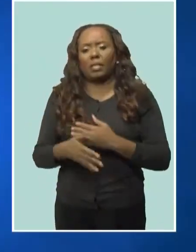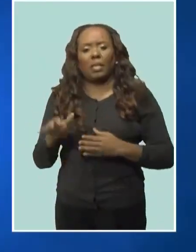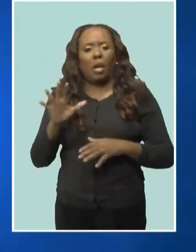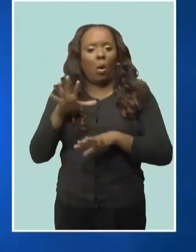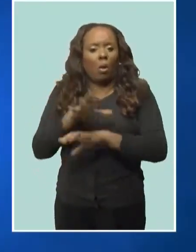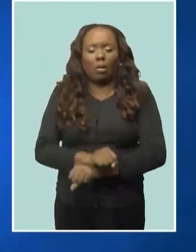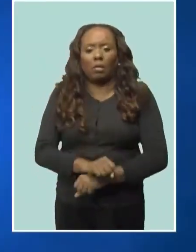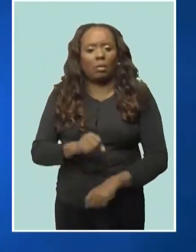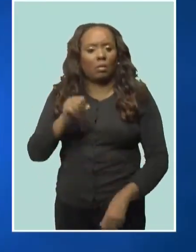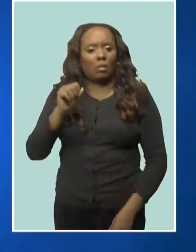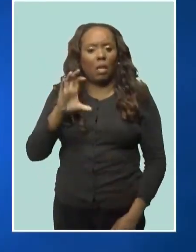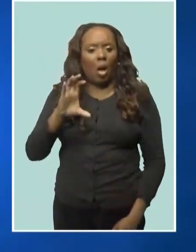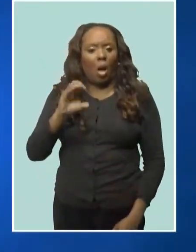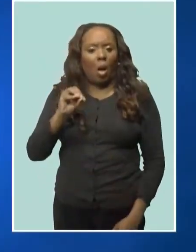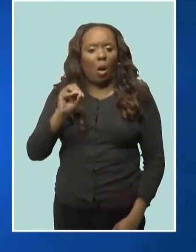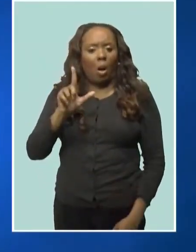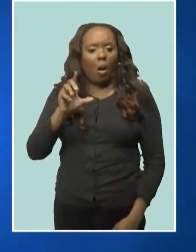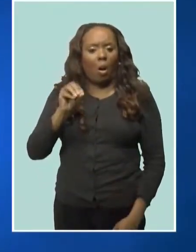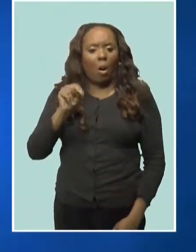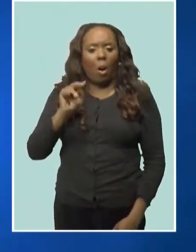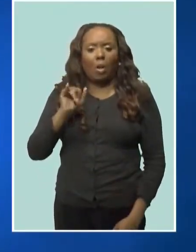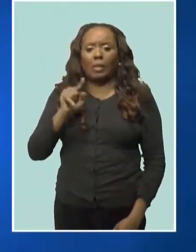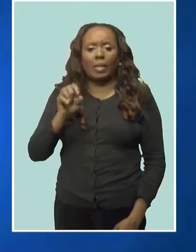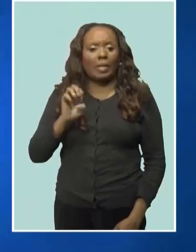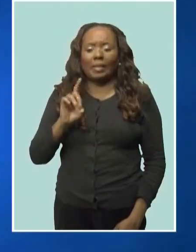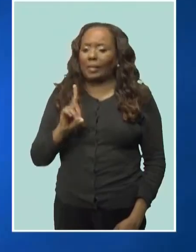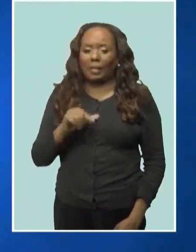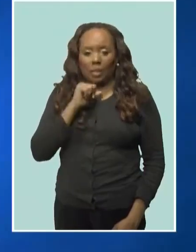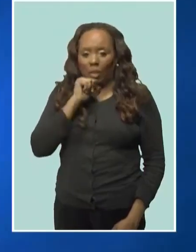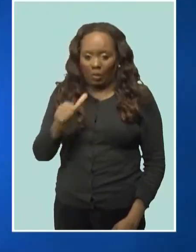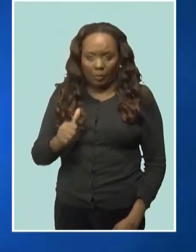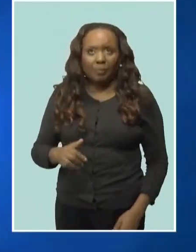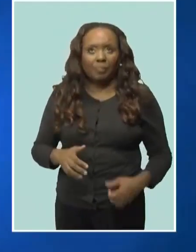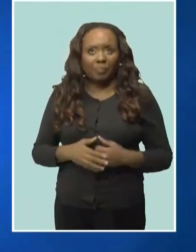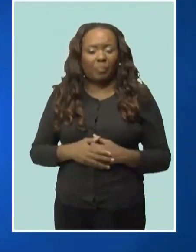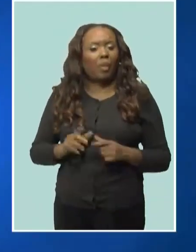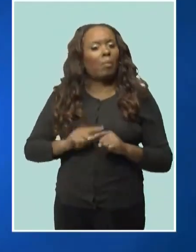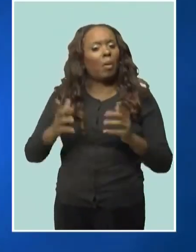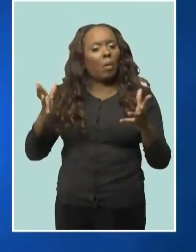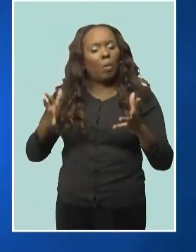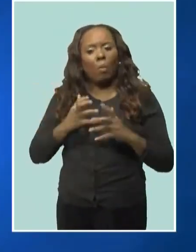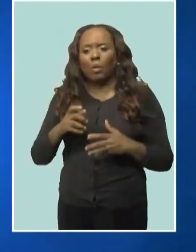destiny in their own deliberate way.